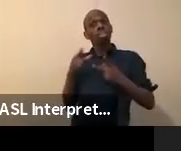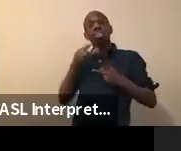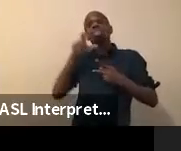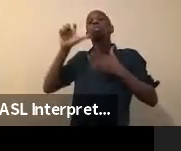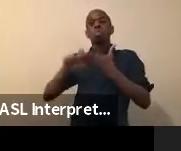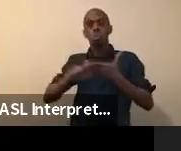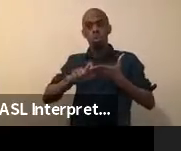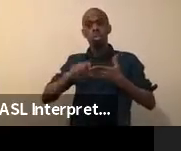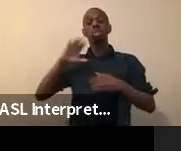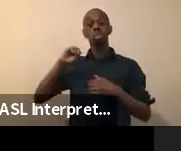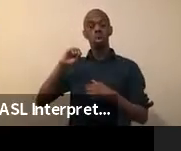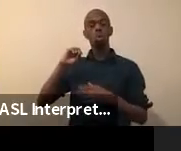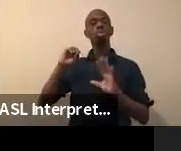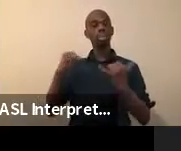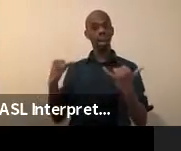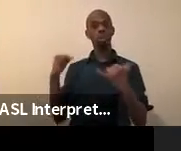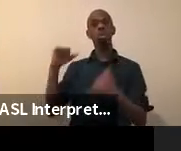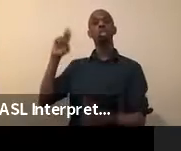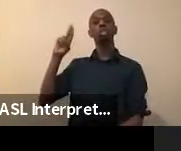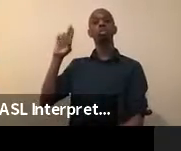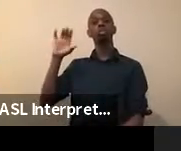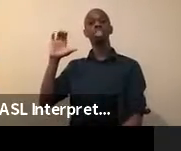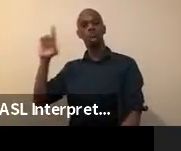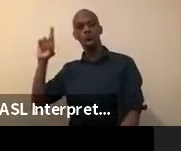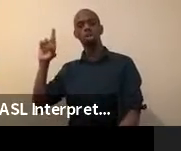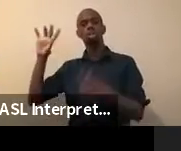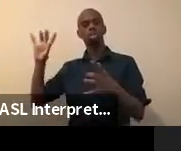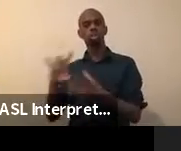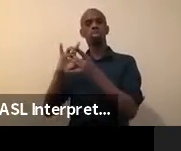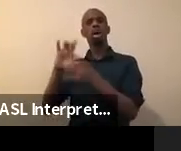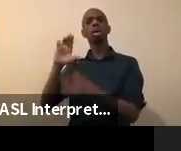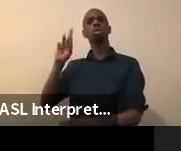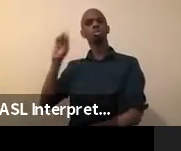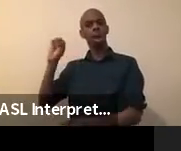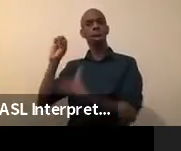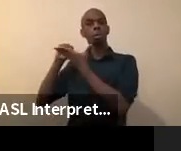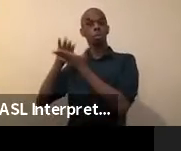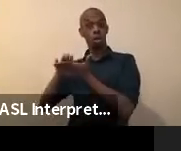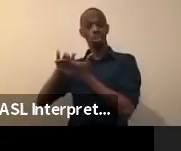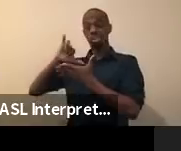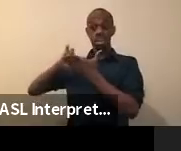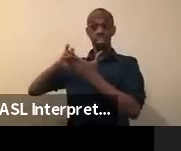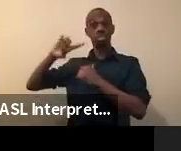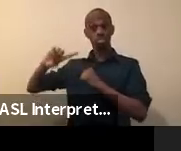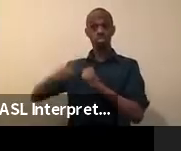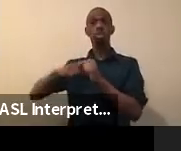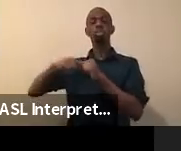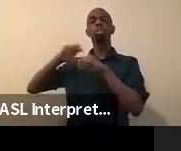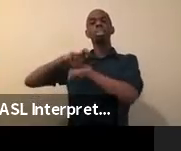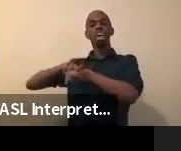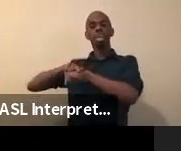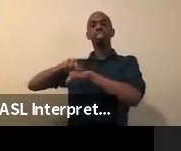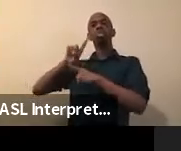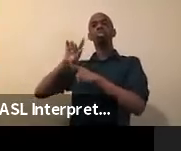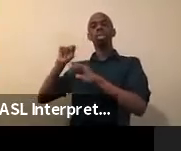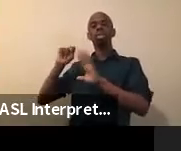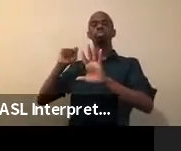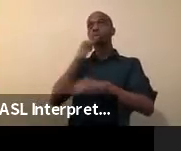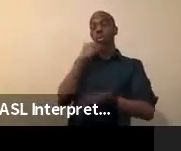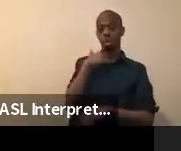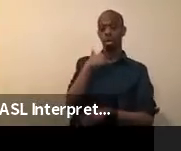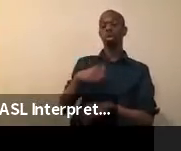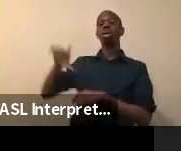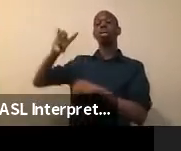Report, the UCR, it's one of the first major, it's one of the first national data sets, not data sets, but it's one of the